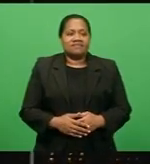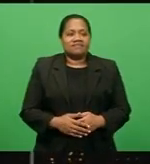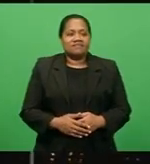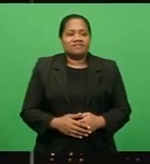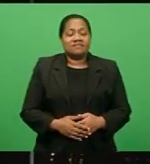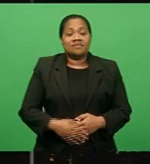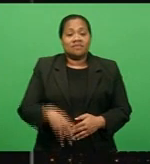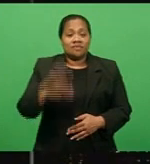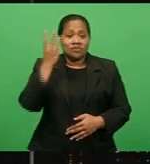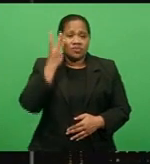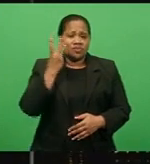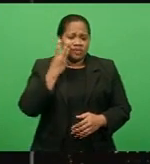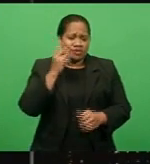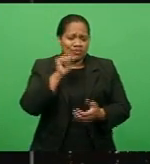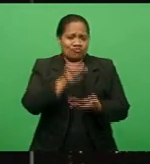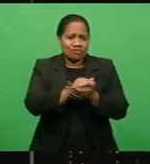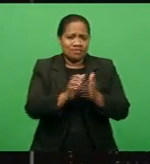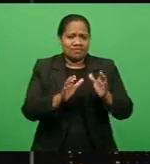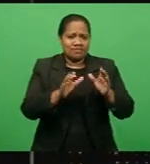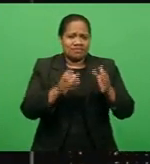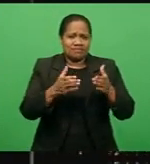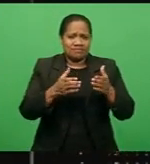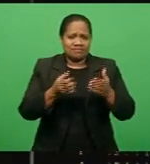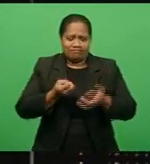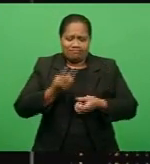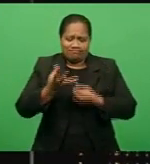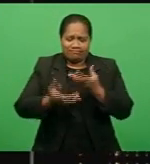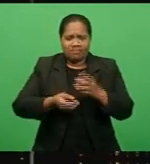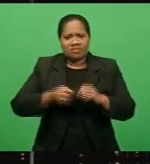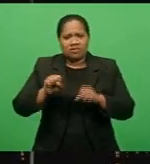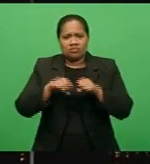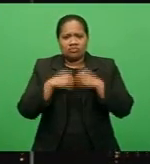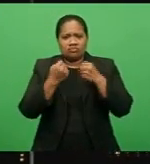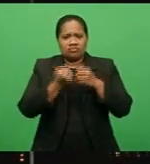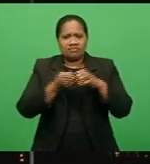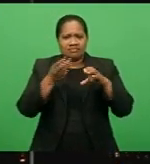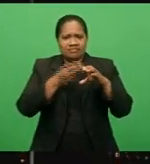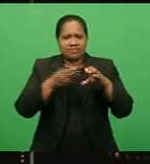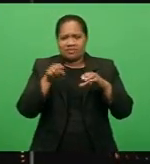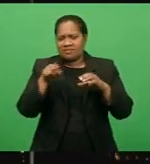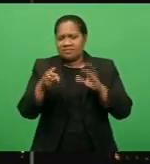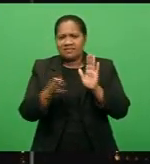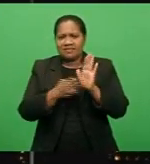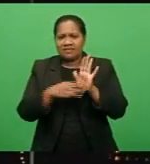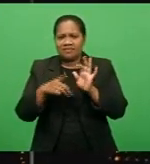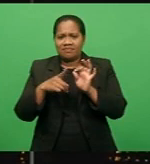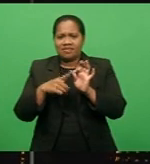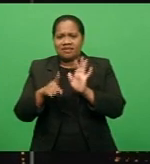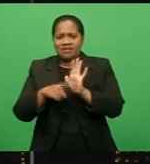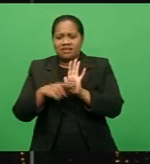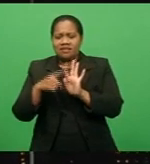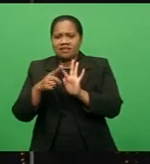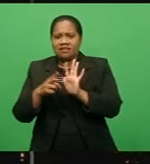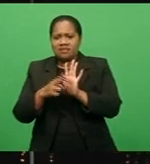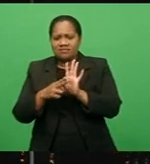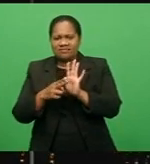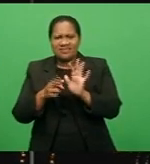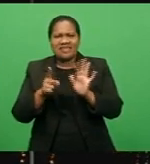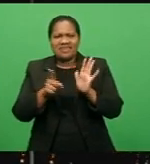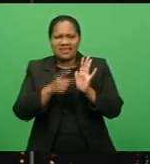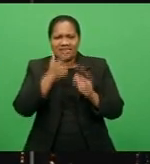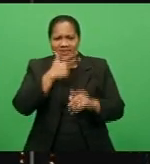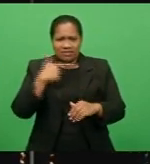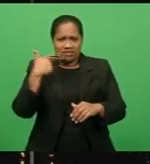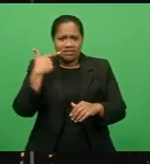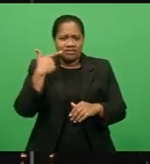Women's rights groups have expressed their disgust at social media attacks against MP Lenora Ngerengere-Tambua. Social media commentator